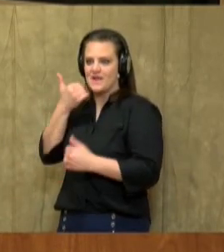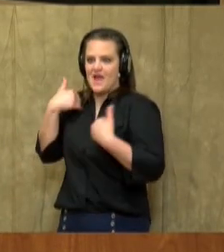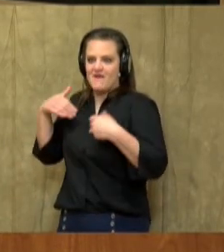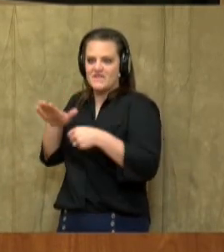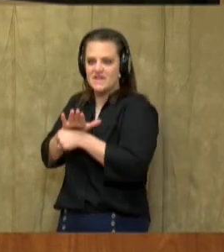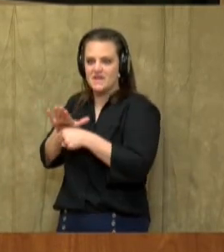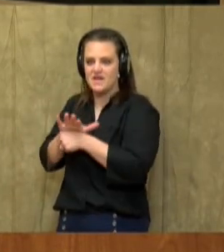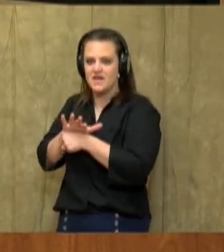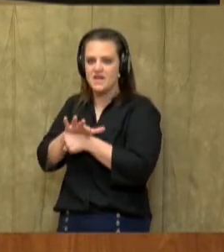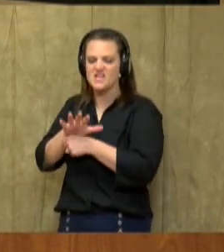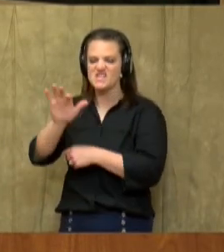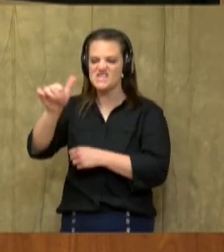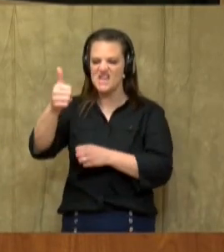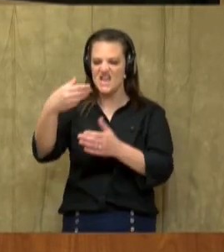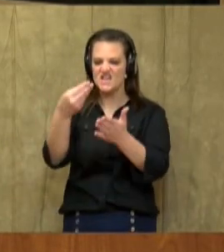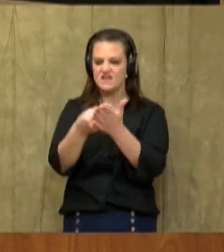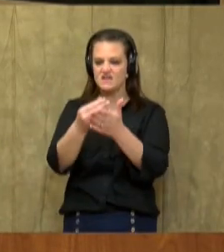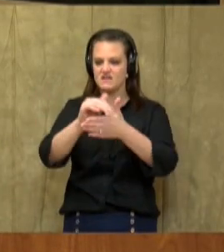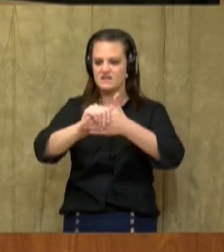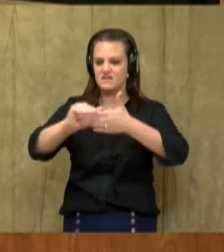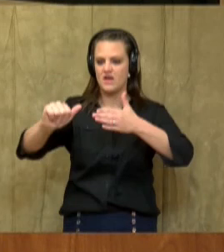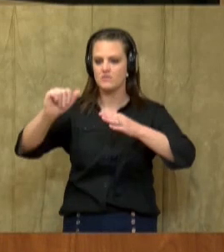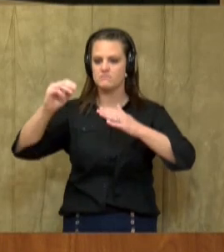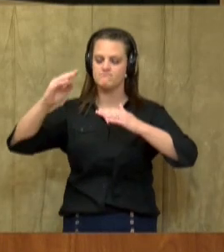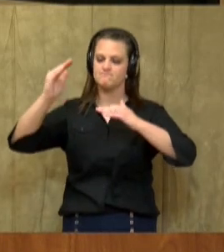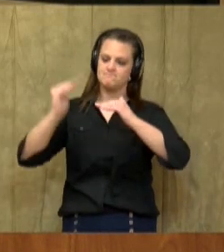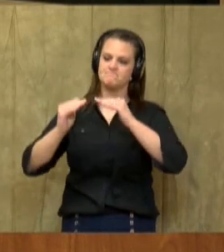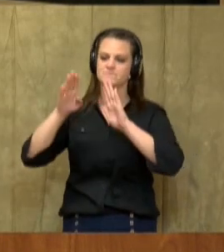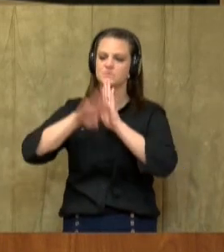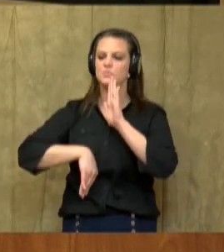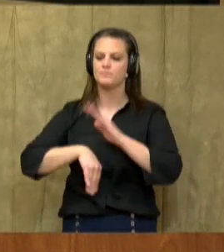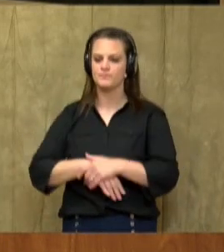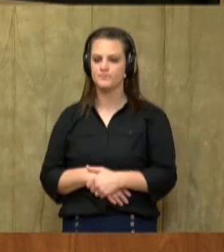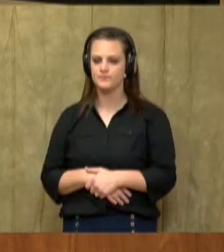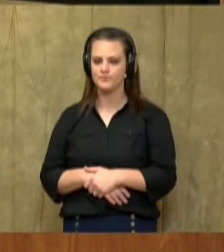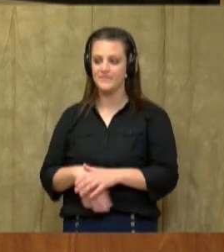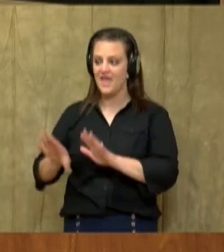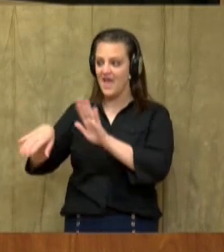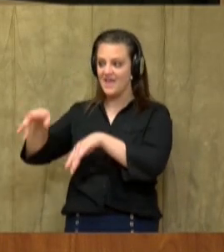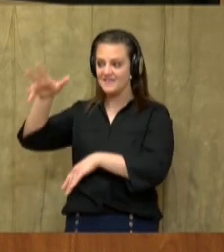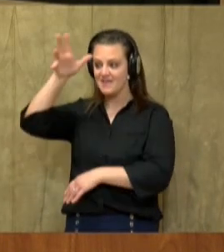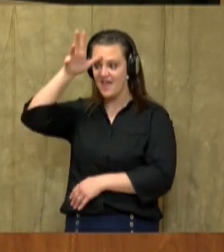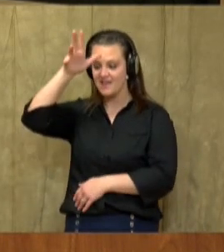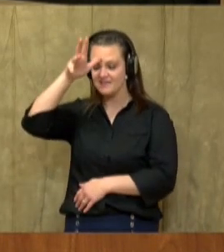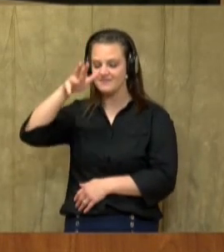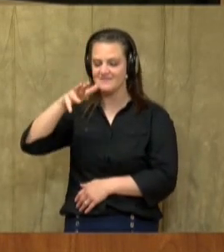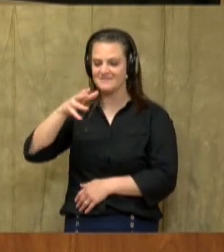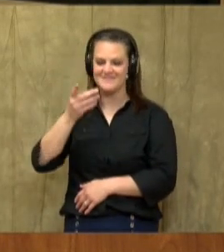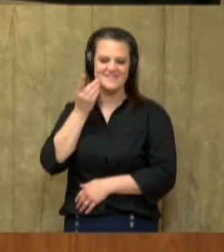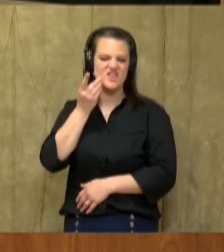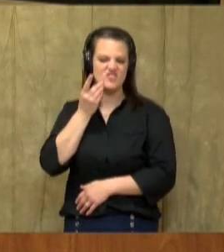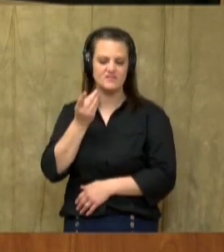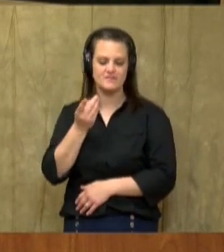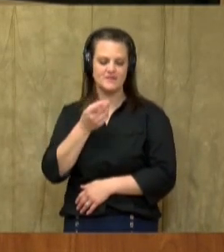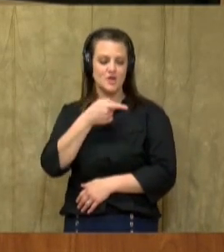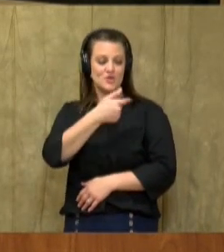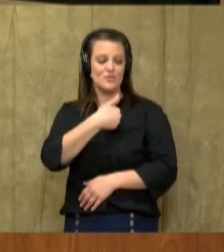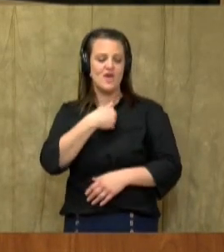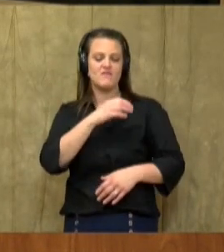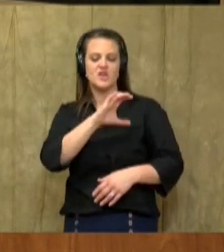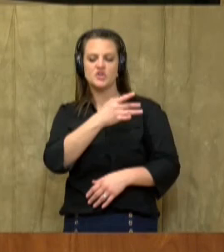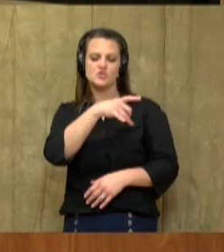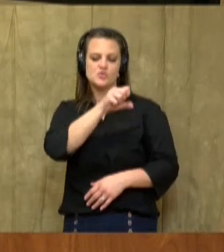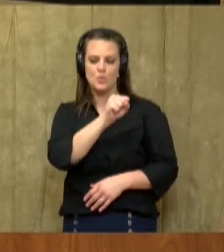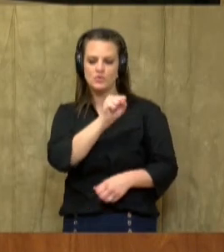was $10 short. Hey, Dad, she said at the dinner table that evening, have any chores I could do